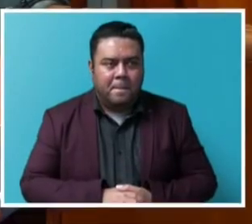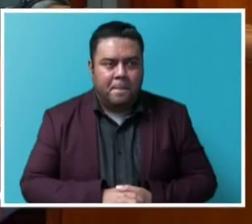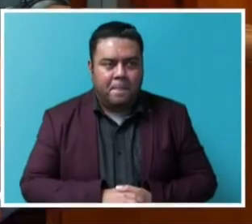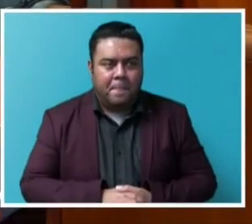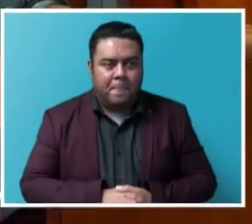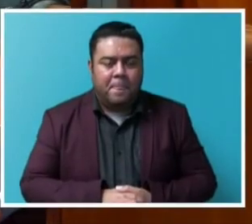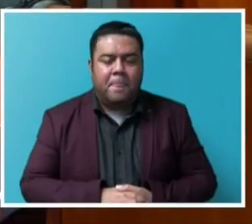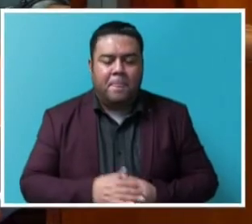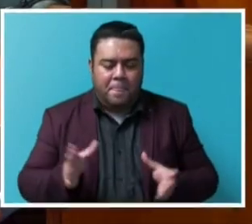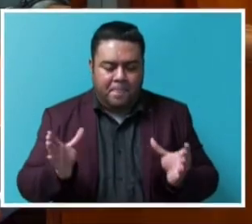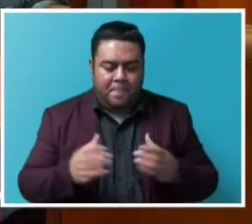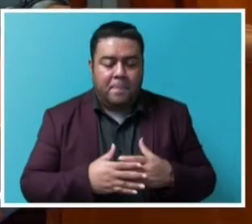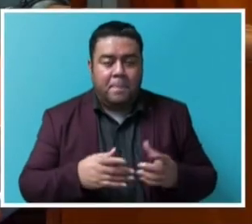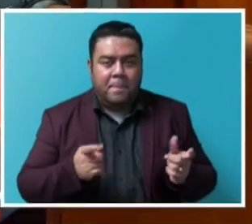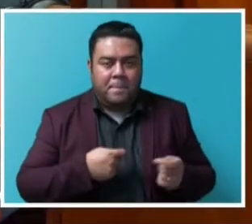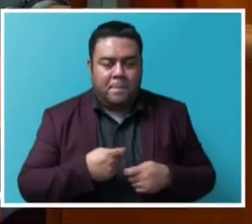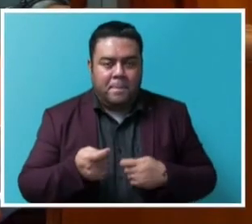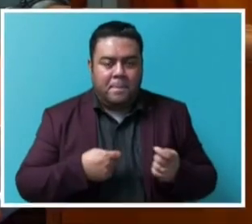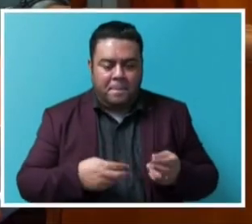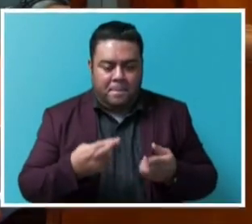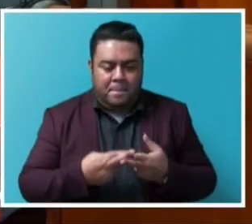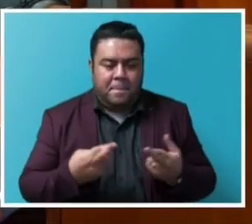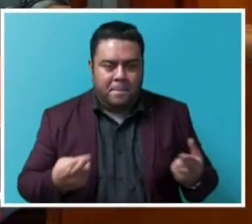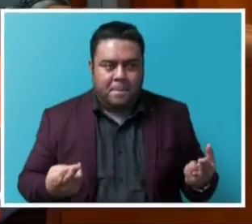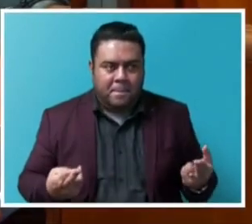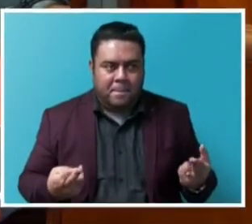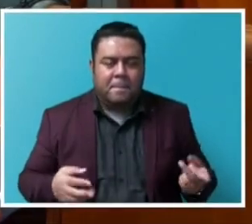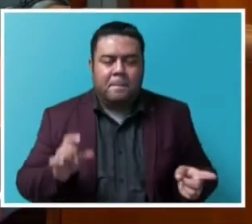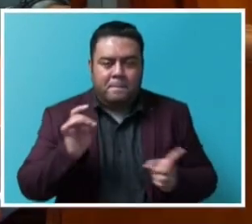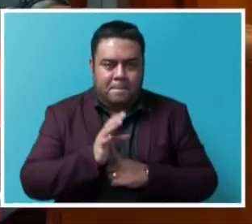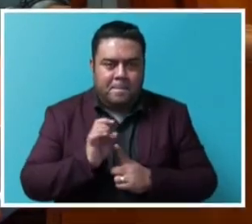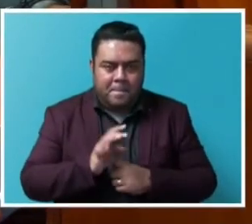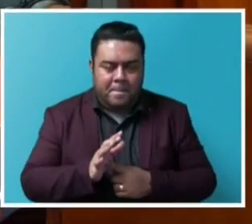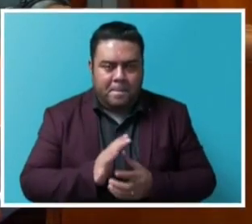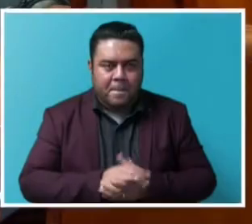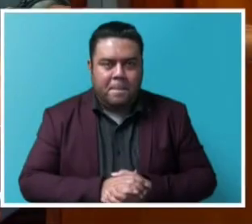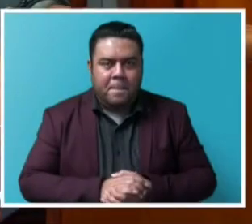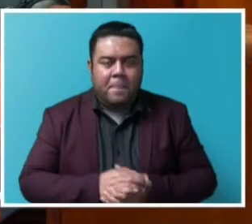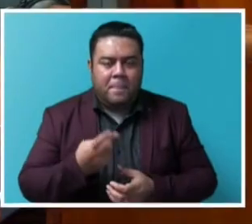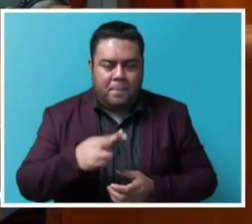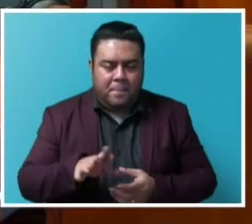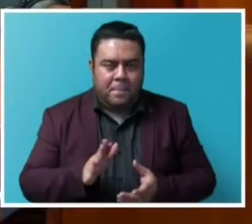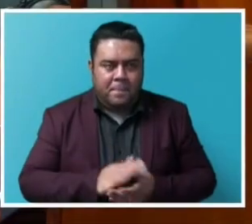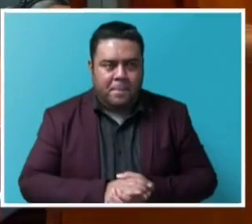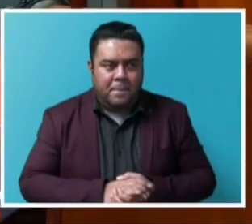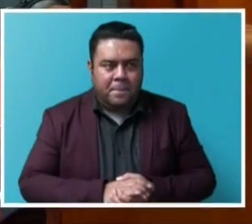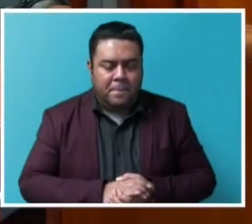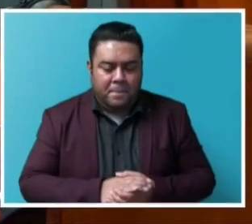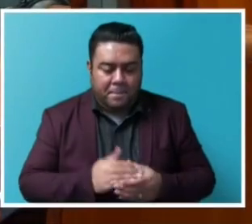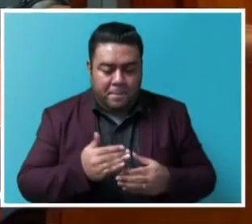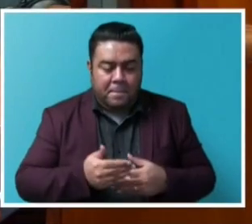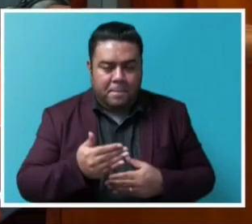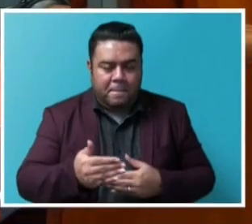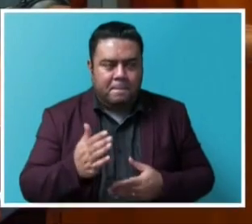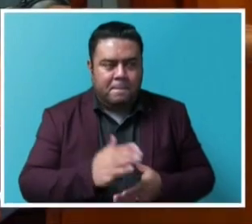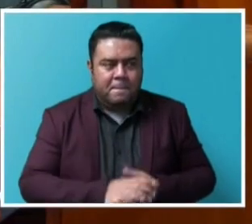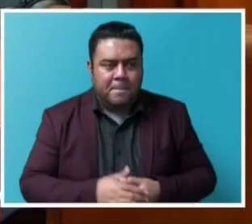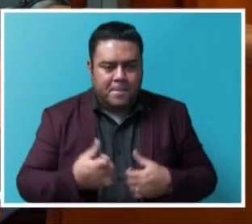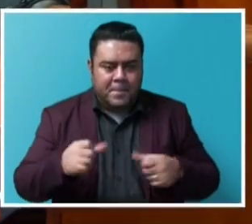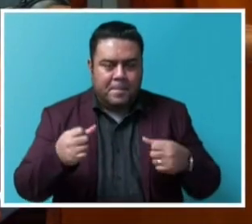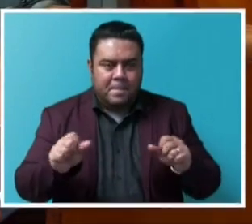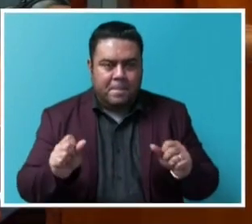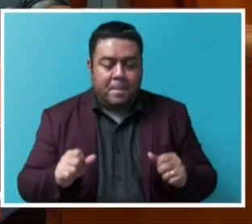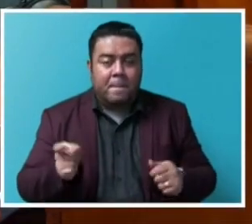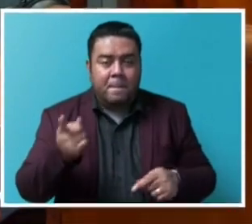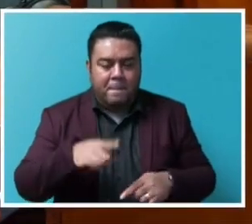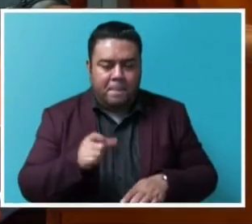Allocation of tasks and resources, Mr. Speaker, sir, are critical to the mission accomplishment. But the